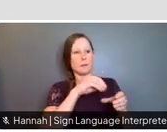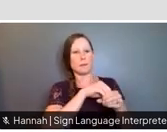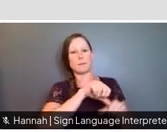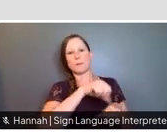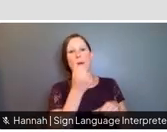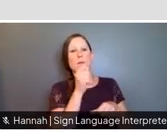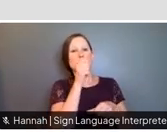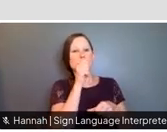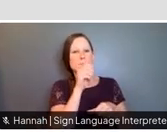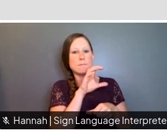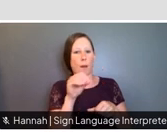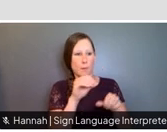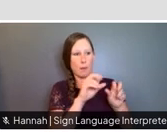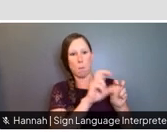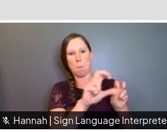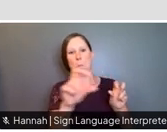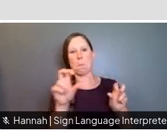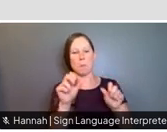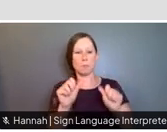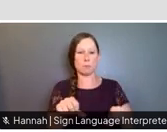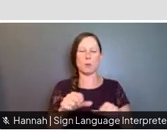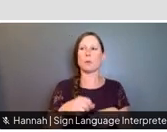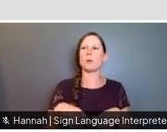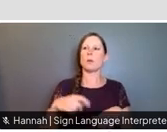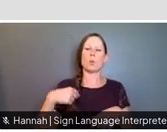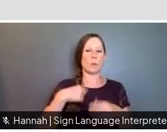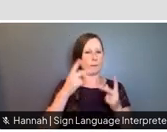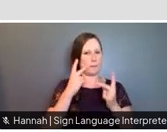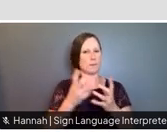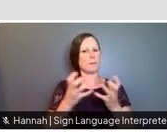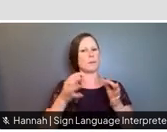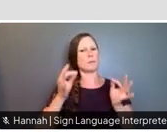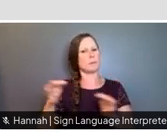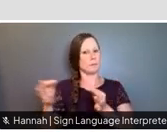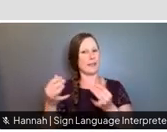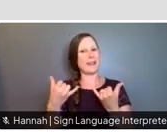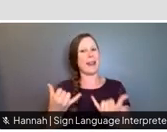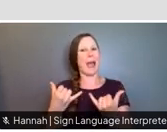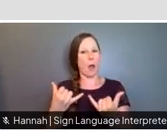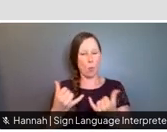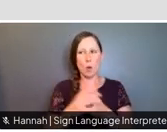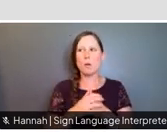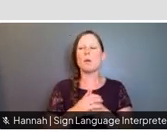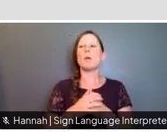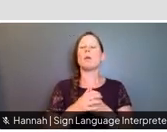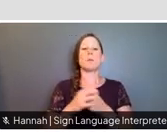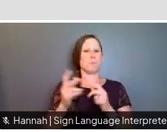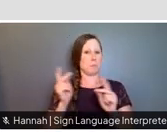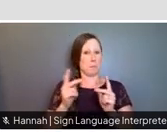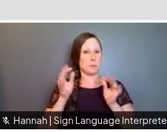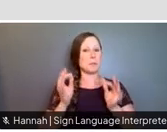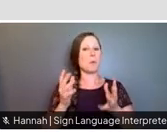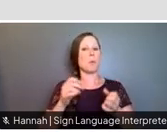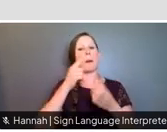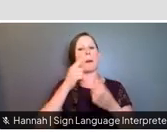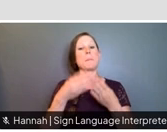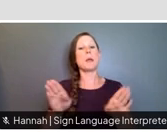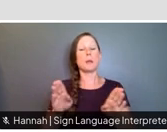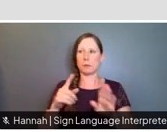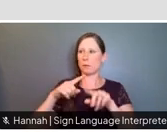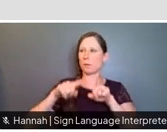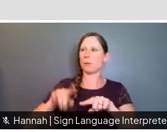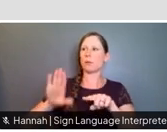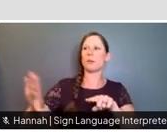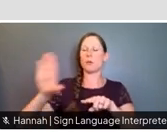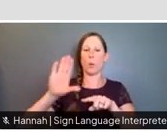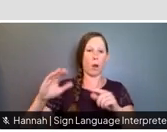right? As we're seeing kind of right now, a lot of the decision to go public depends on what you think your valuation is going to be or what appetite there is